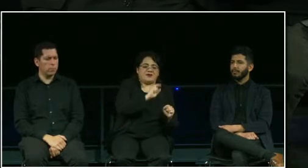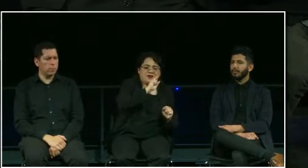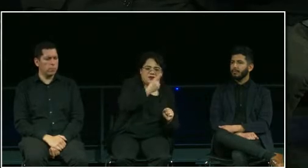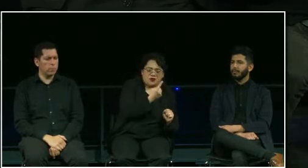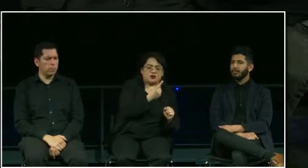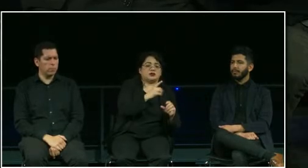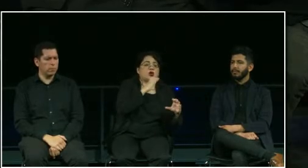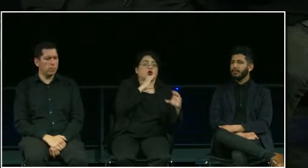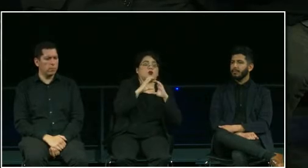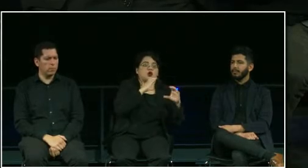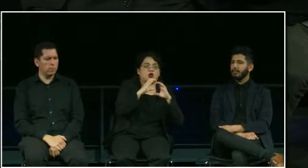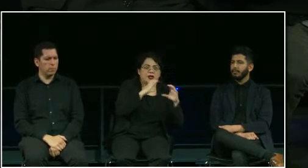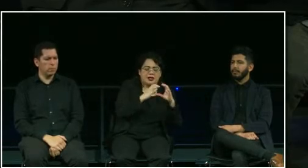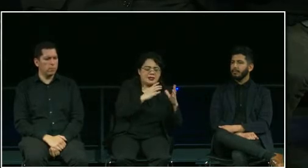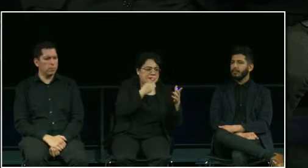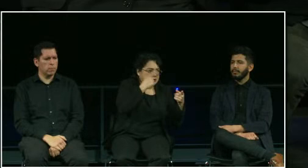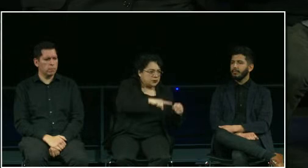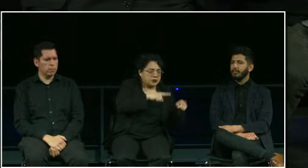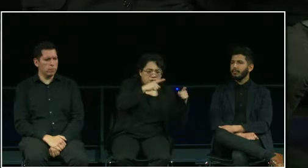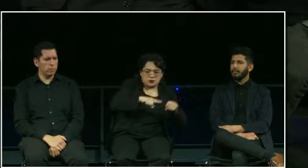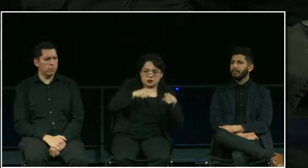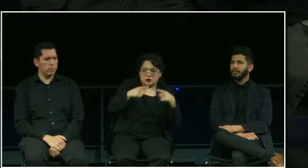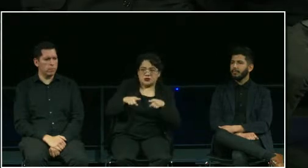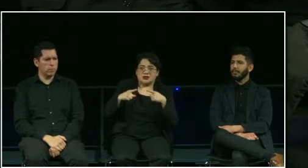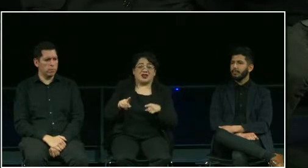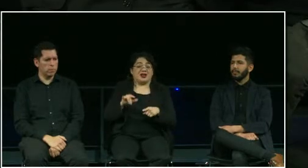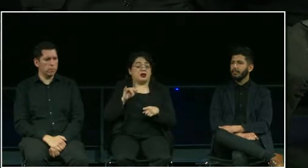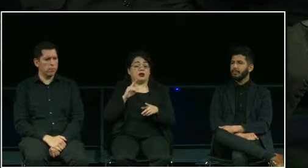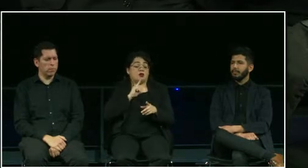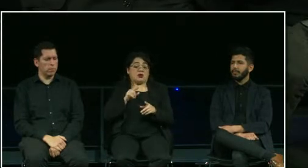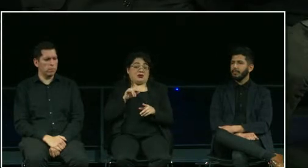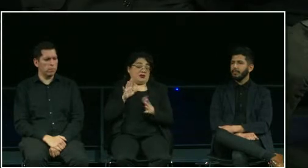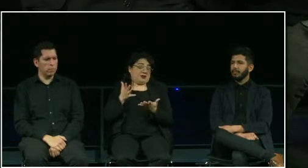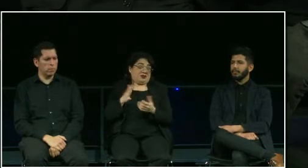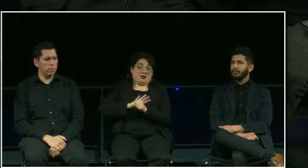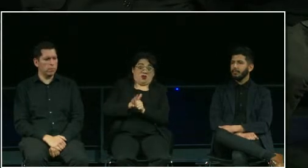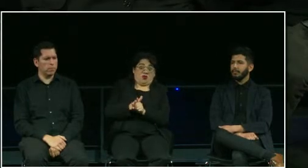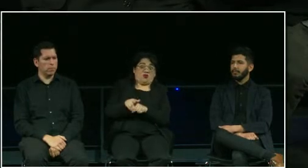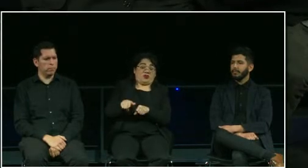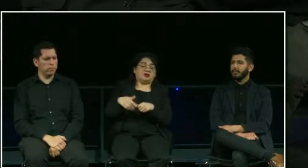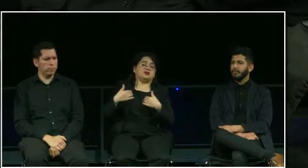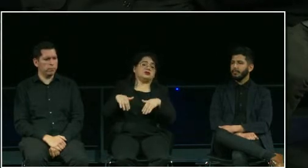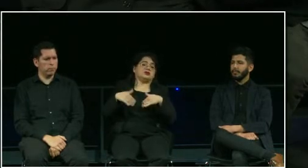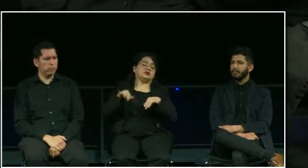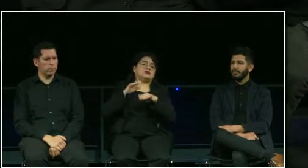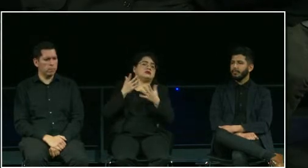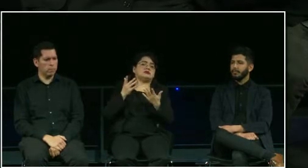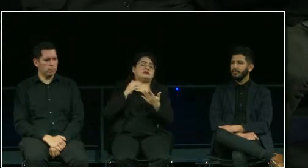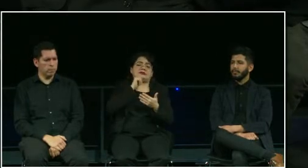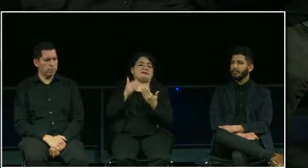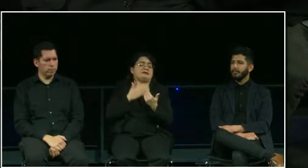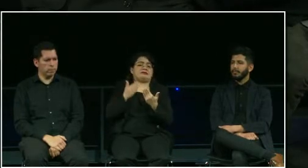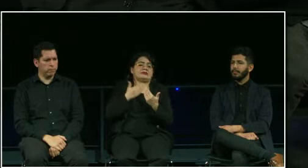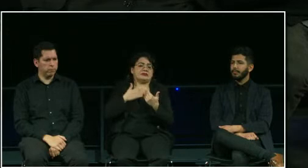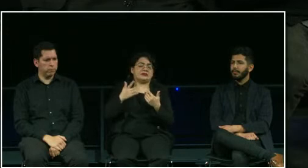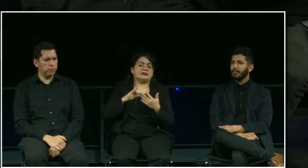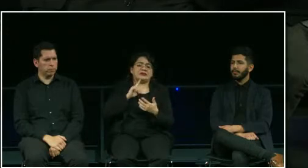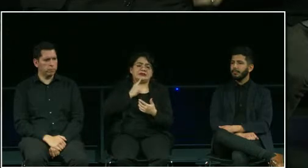of communication under the most dire of circumstances had, I think like every film here, had a